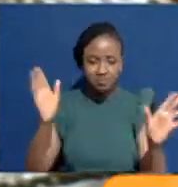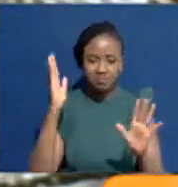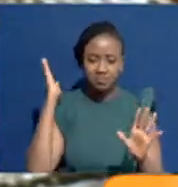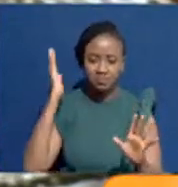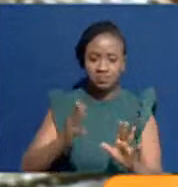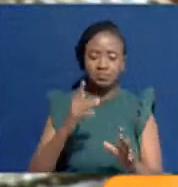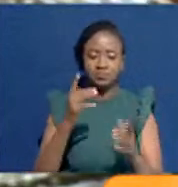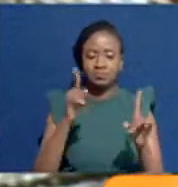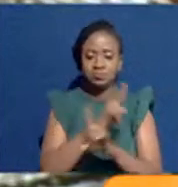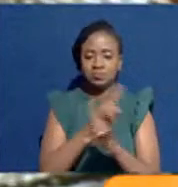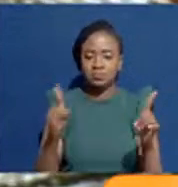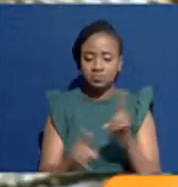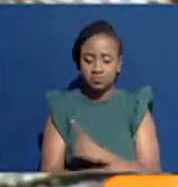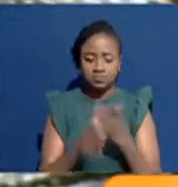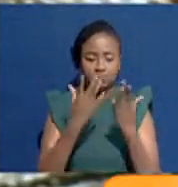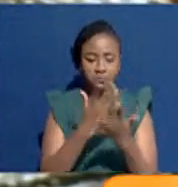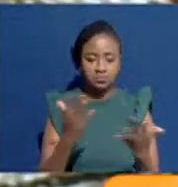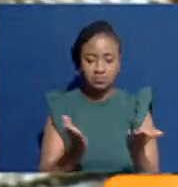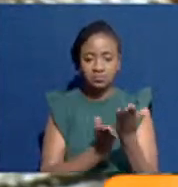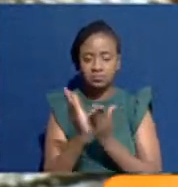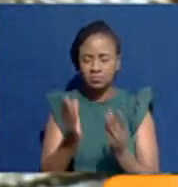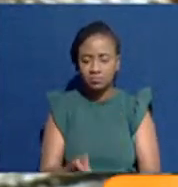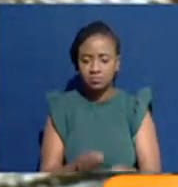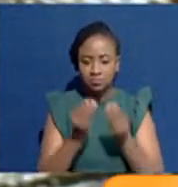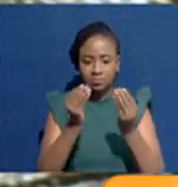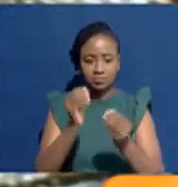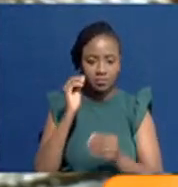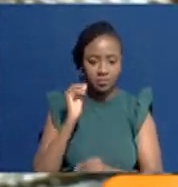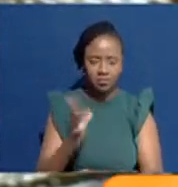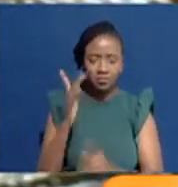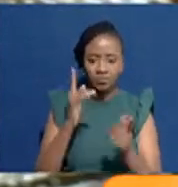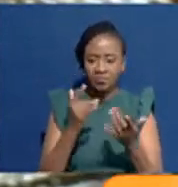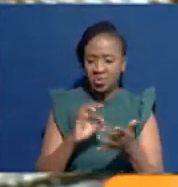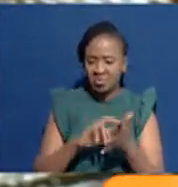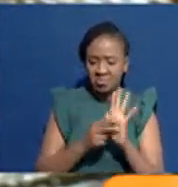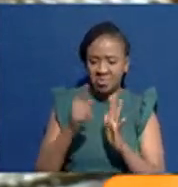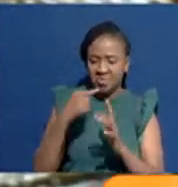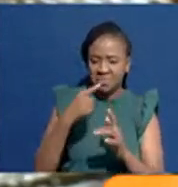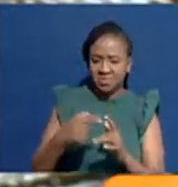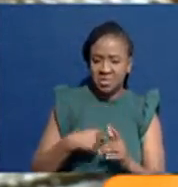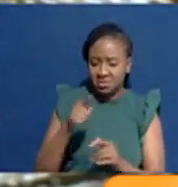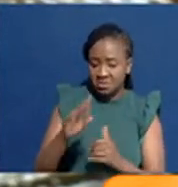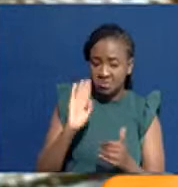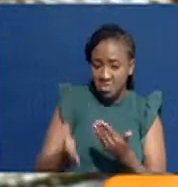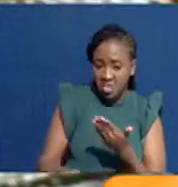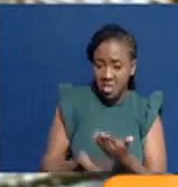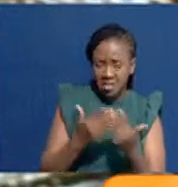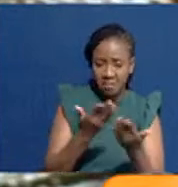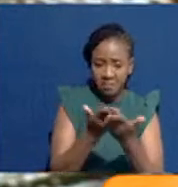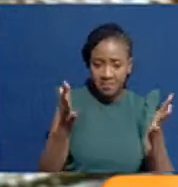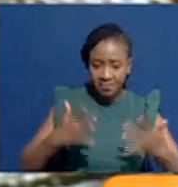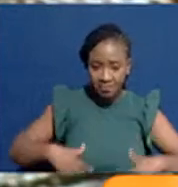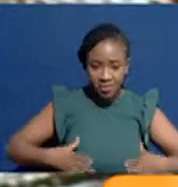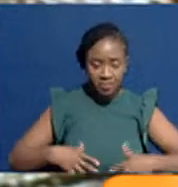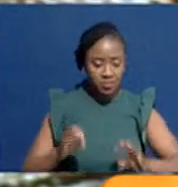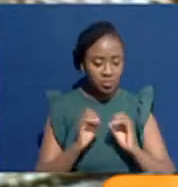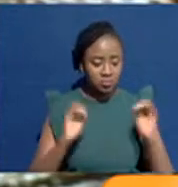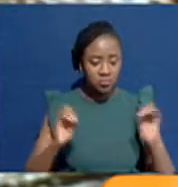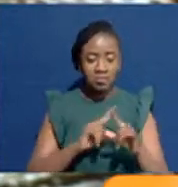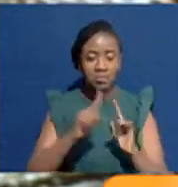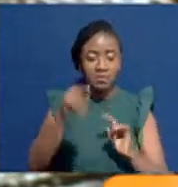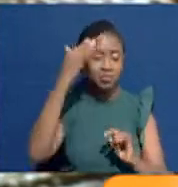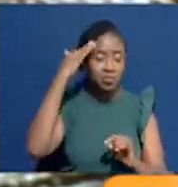the cost of all goods and services. So you cannot tell us that that is going to help the people. You know that they have proposed